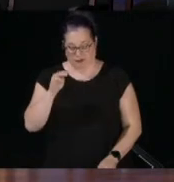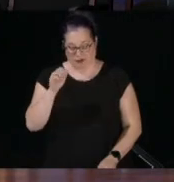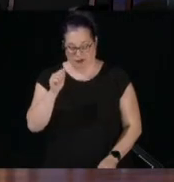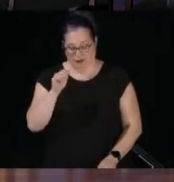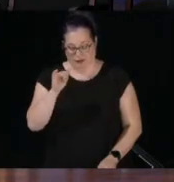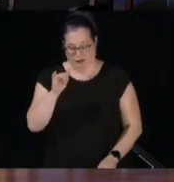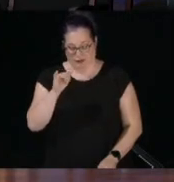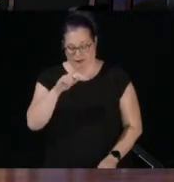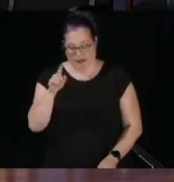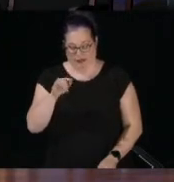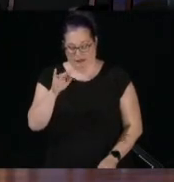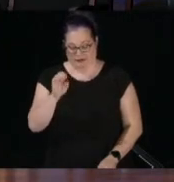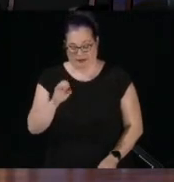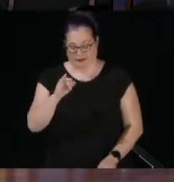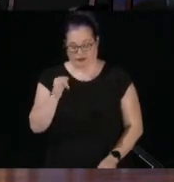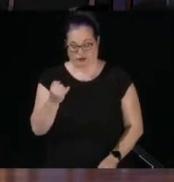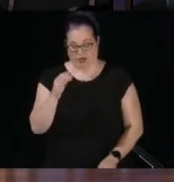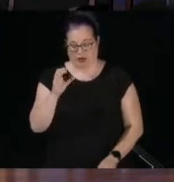Maisie Jane Connolly.